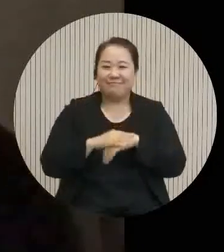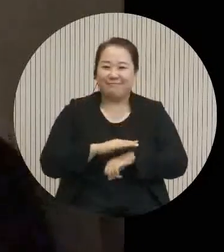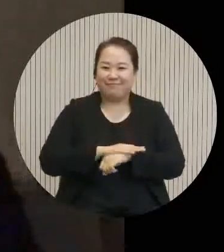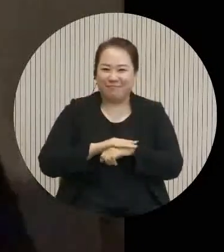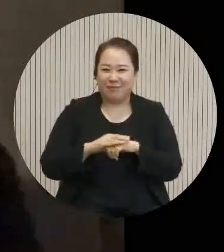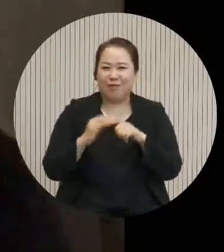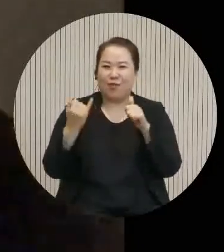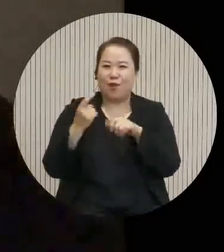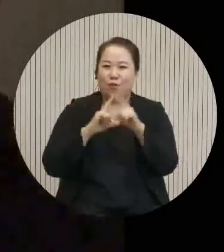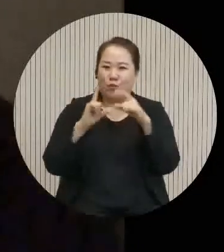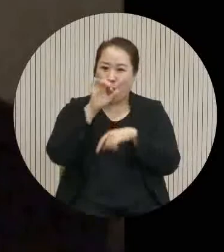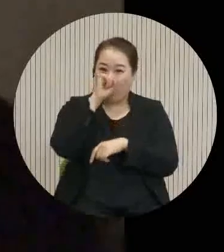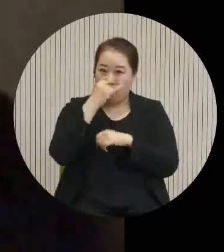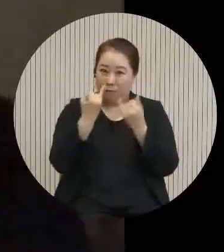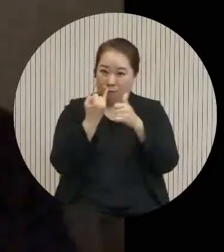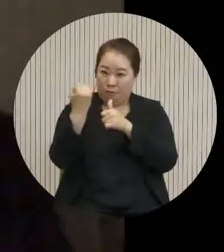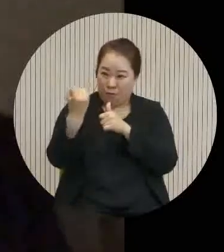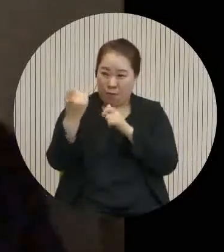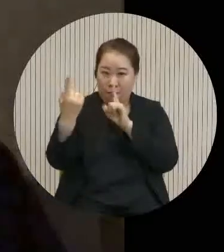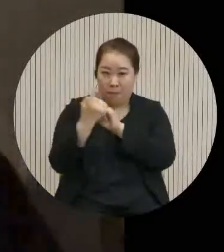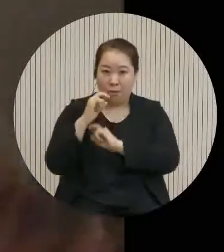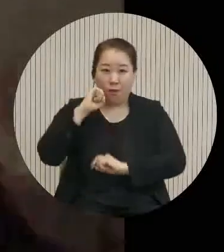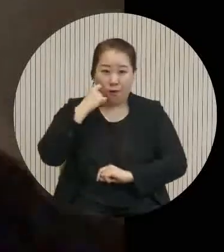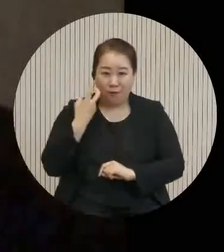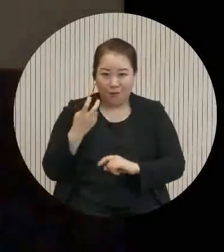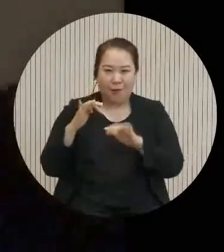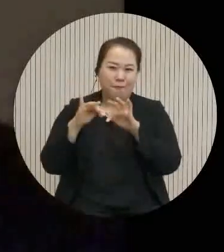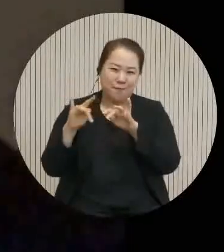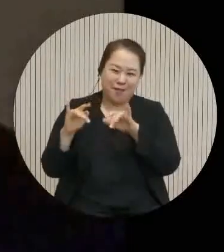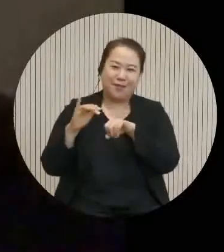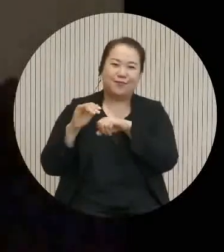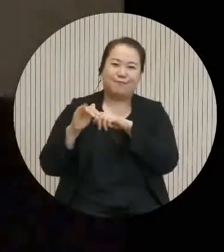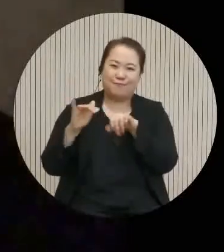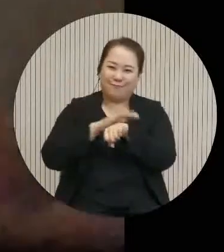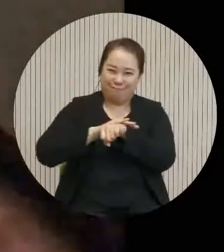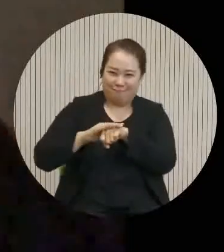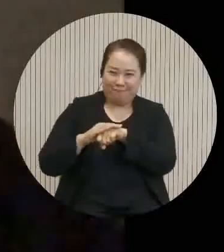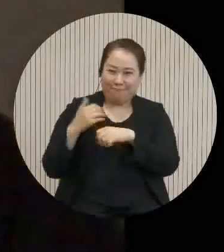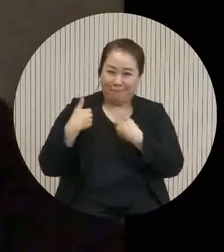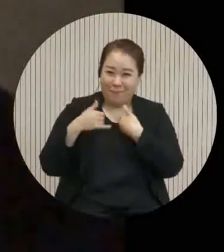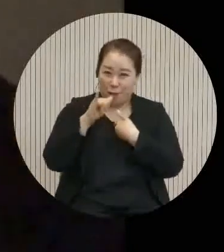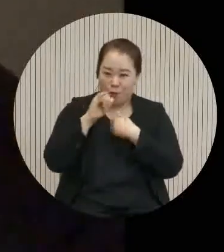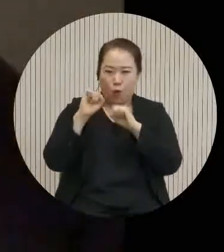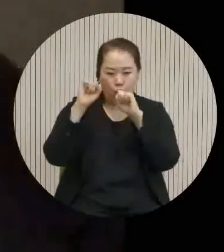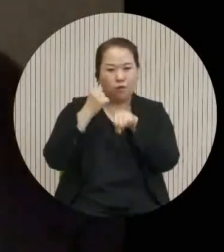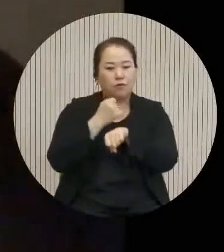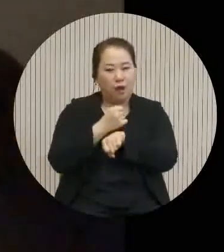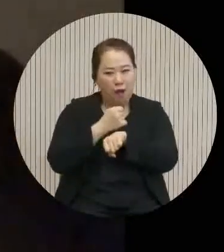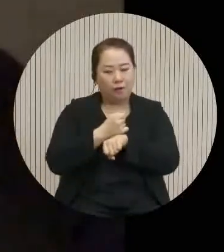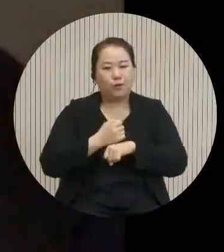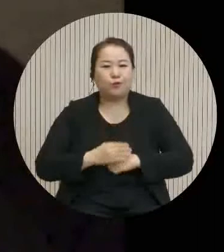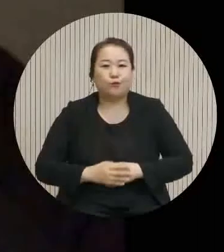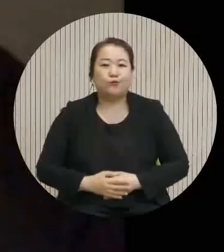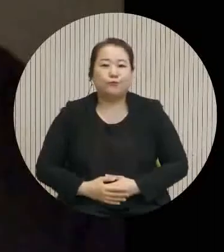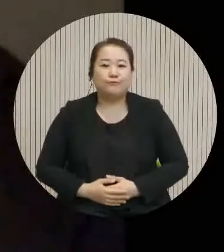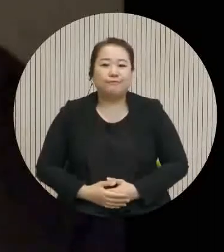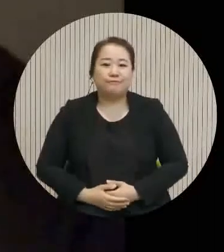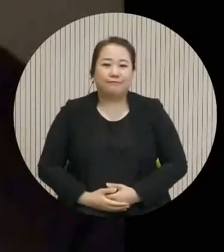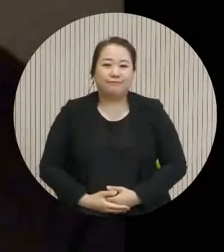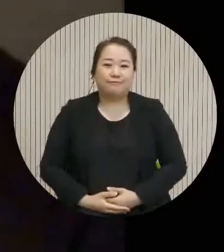been practicing the piano, which is lots of fun. I've been pumping iron, exercising, and I've been